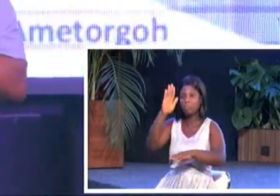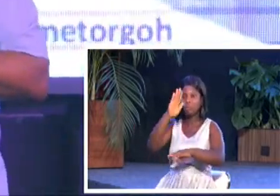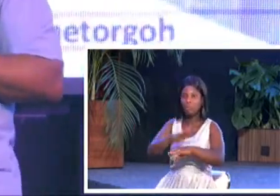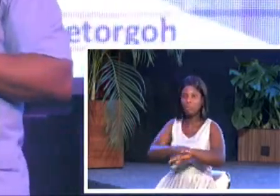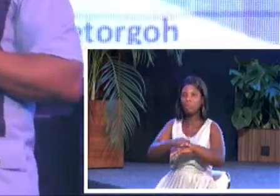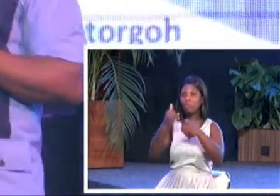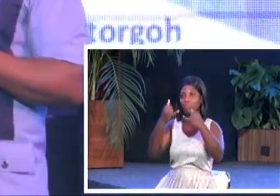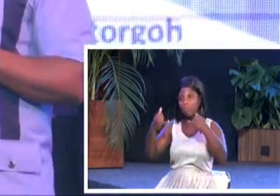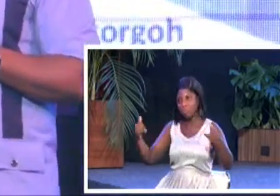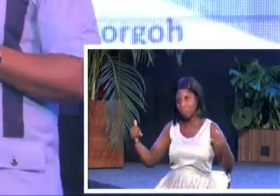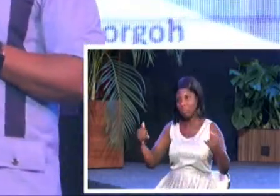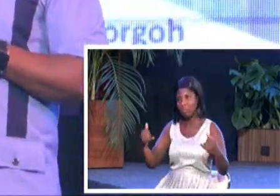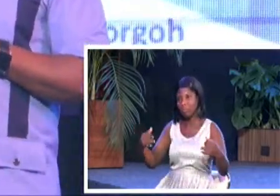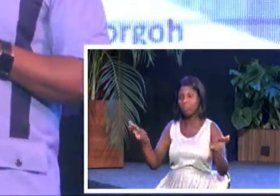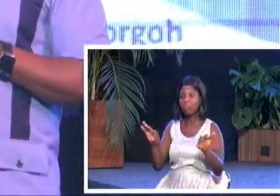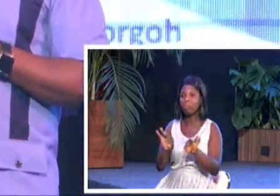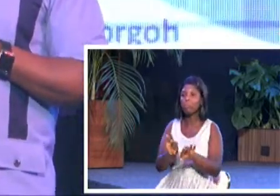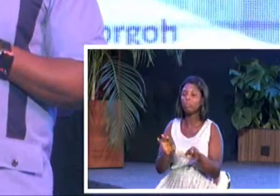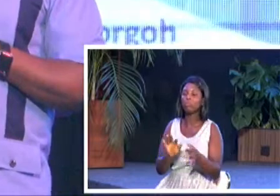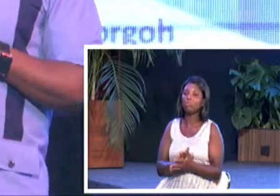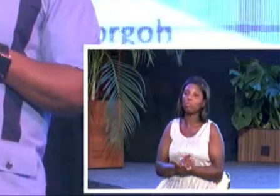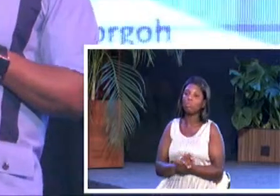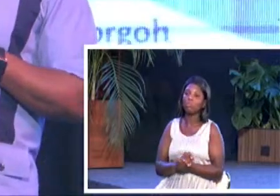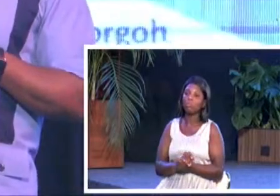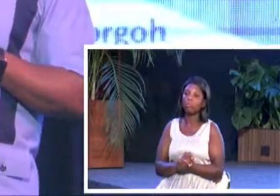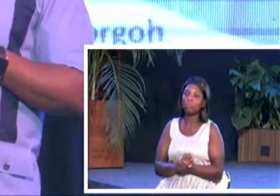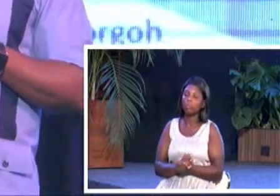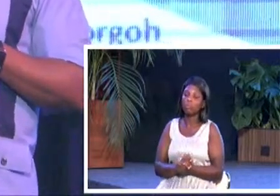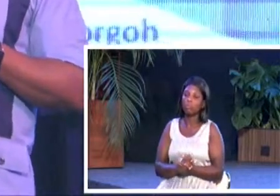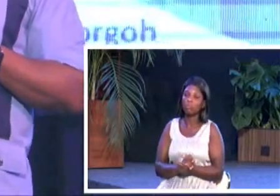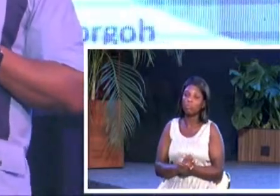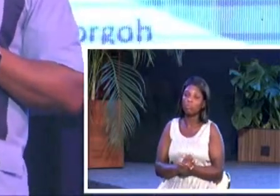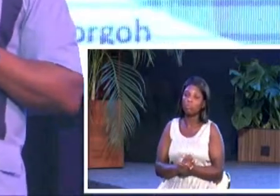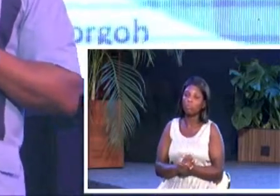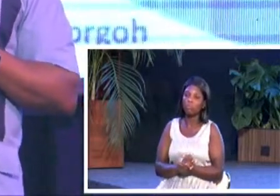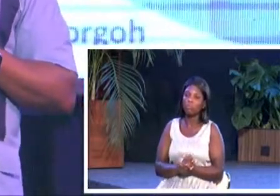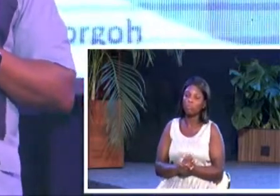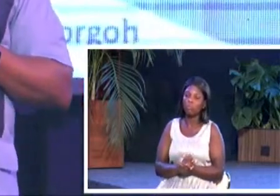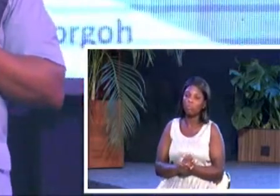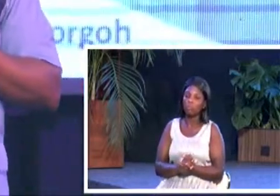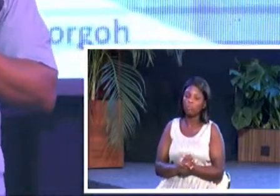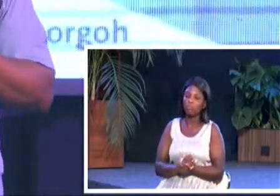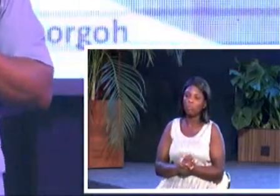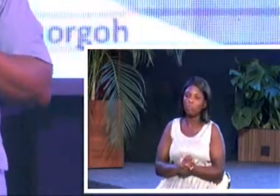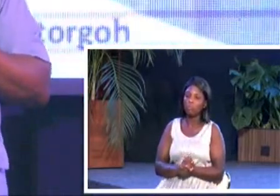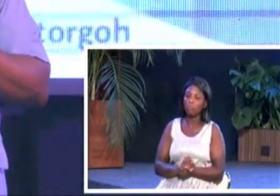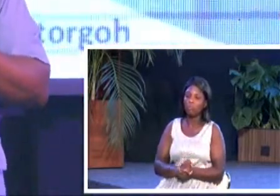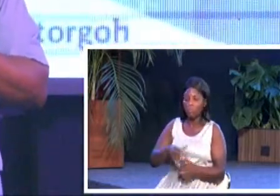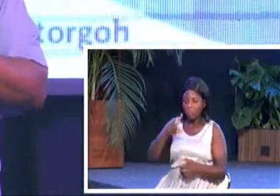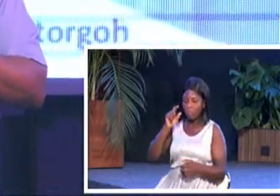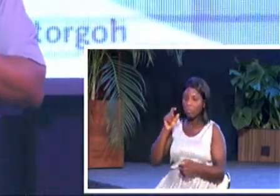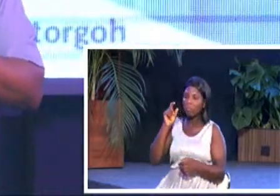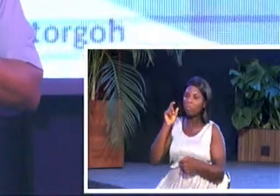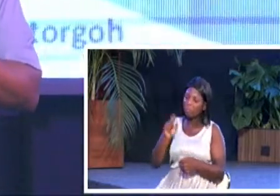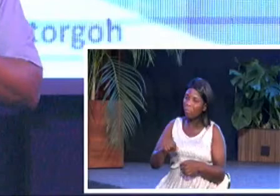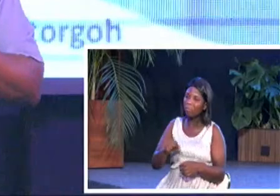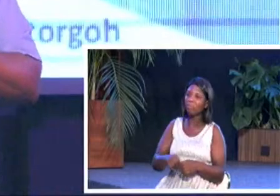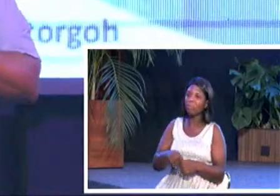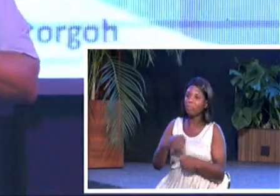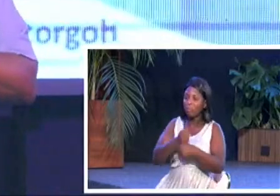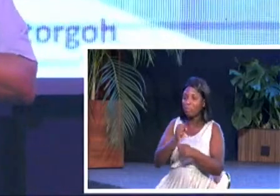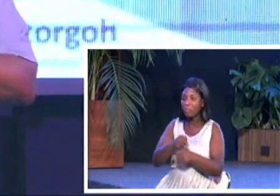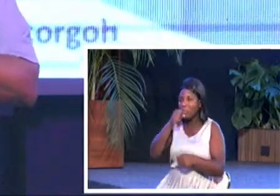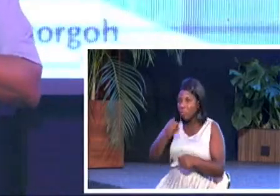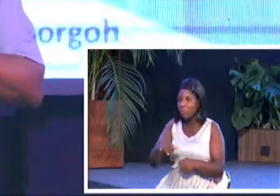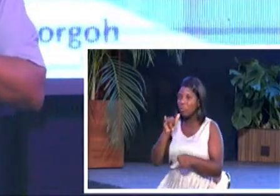customer fulfillment manager. You make sure that when somebody buys a product online, it gets to them in the condition